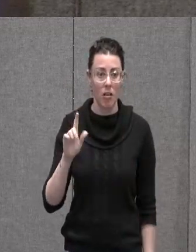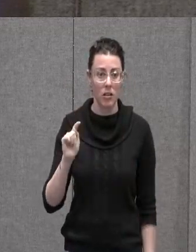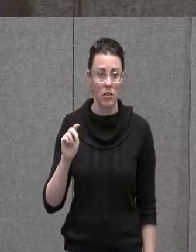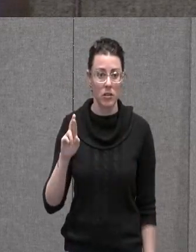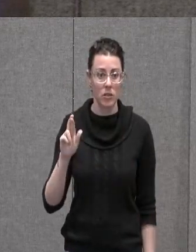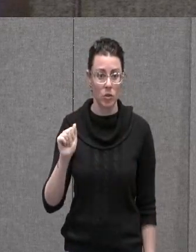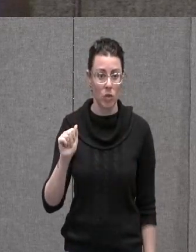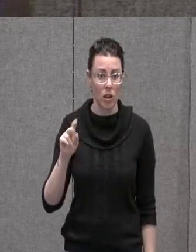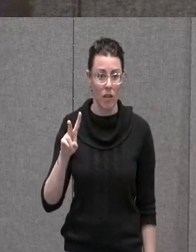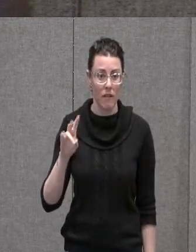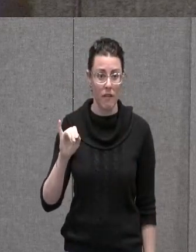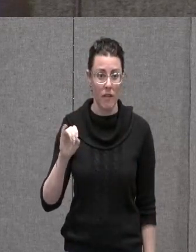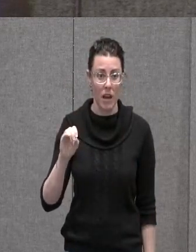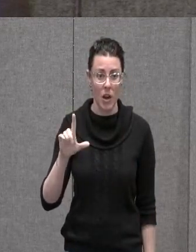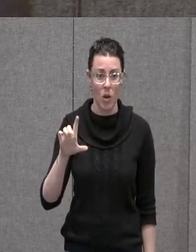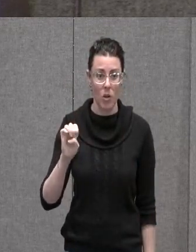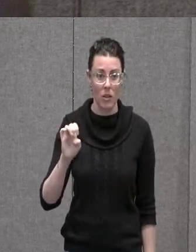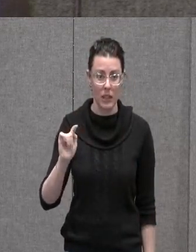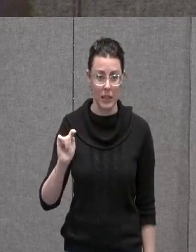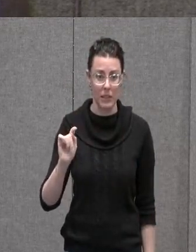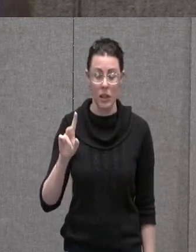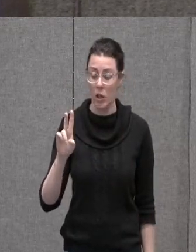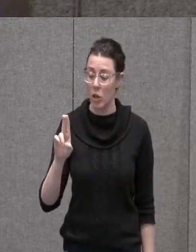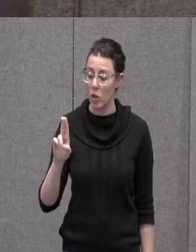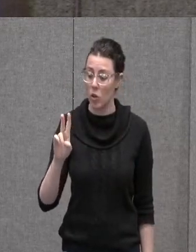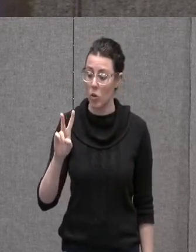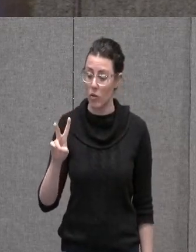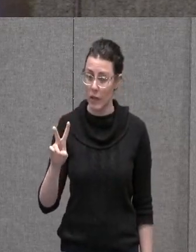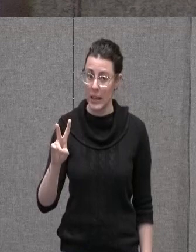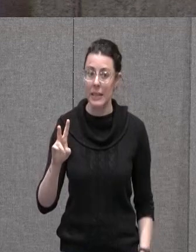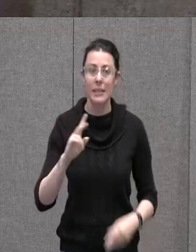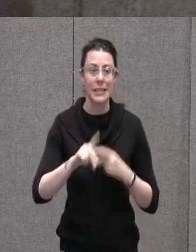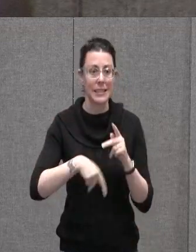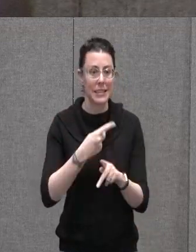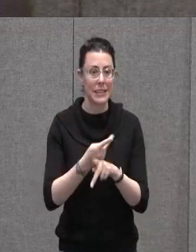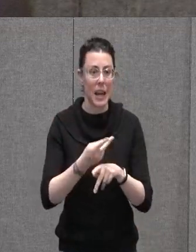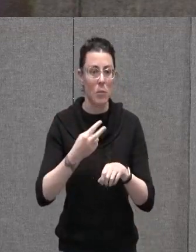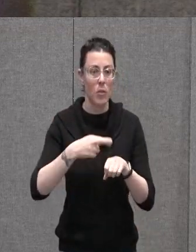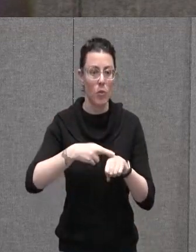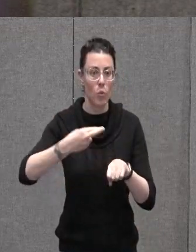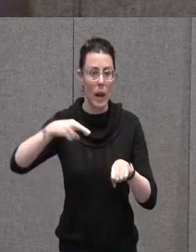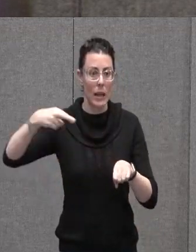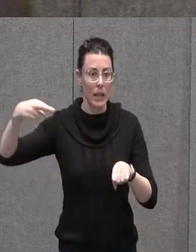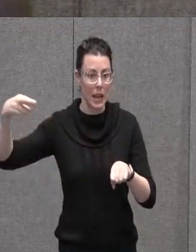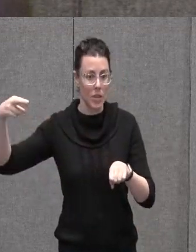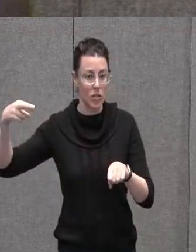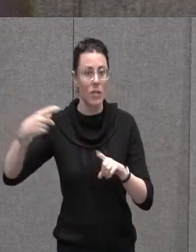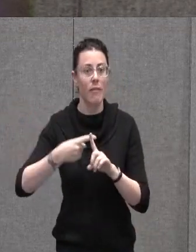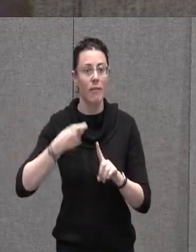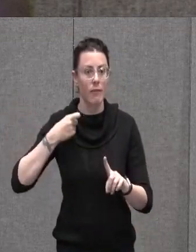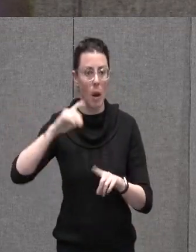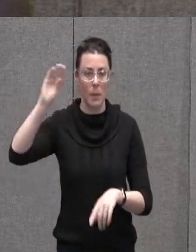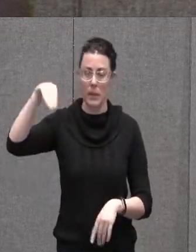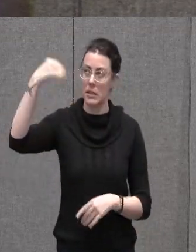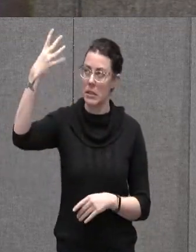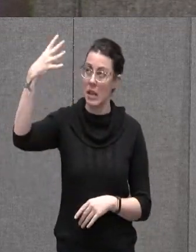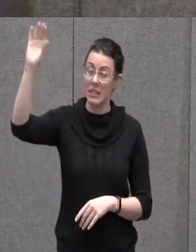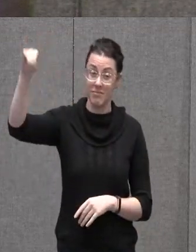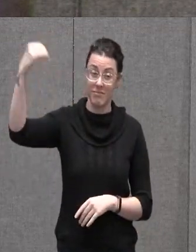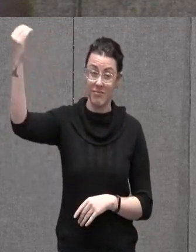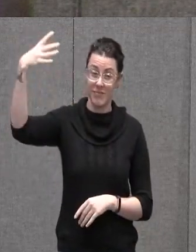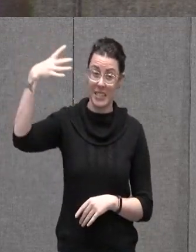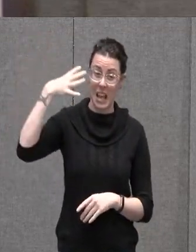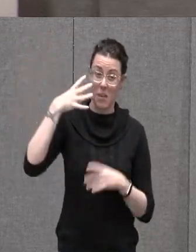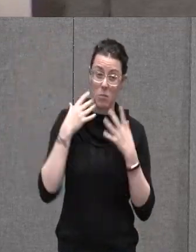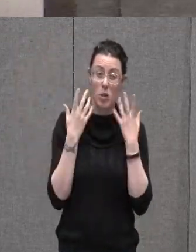very powerful radiation that natural UV light comes from the sun, and it's what gives you a sunburn. Ooh. It could also